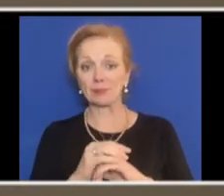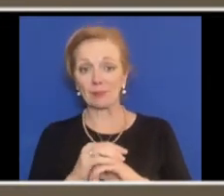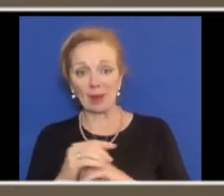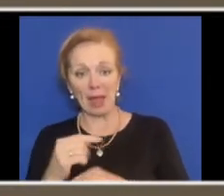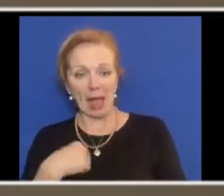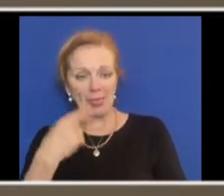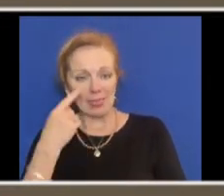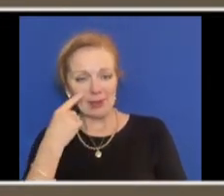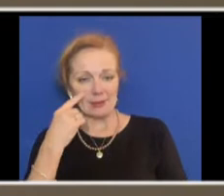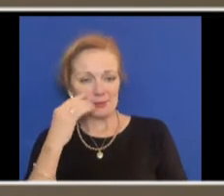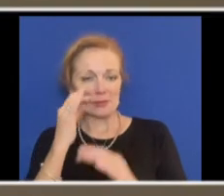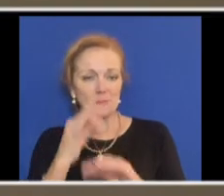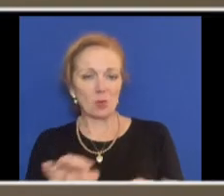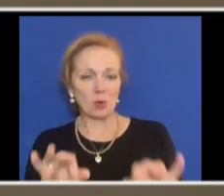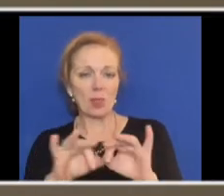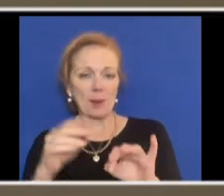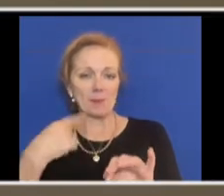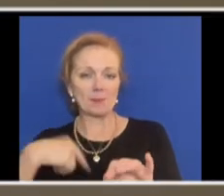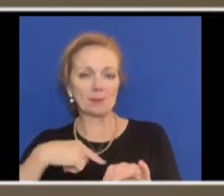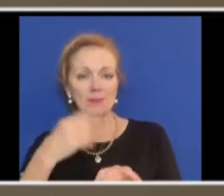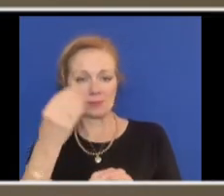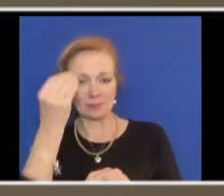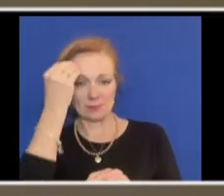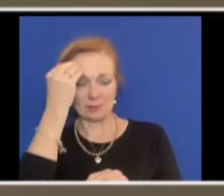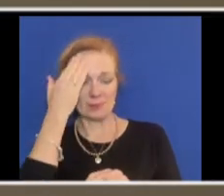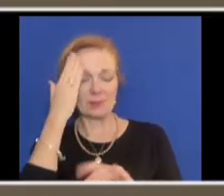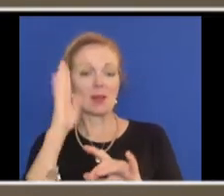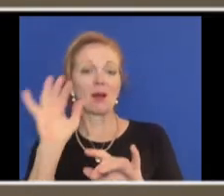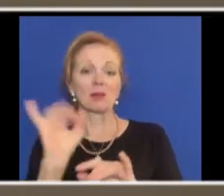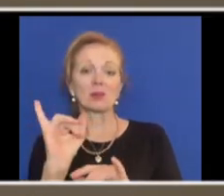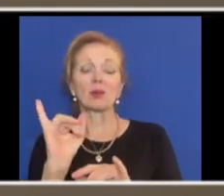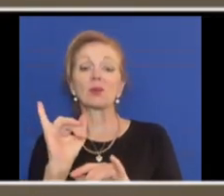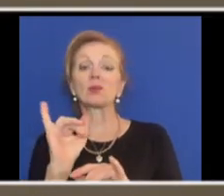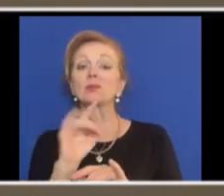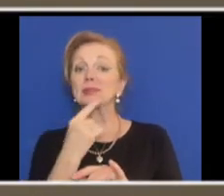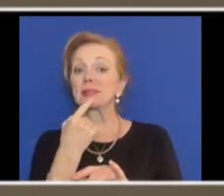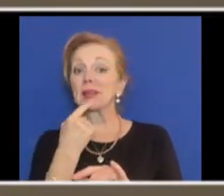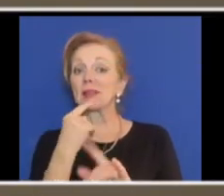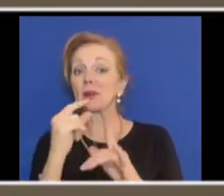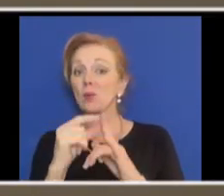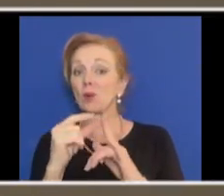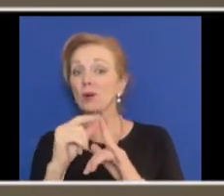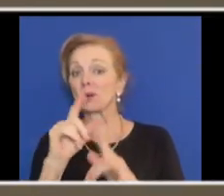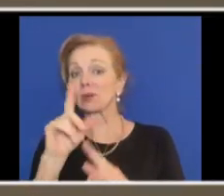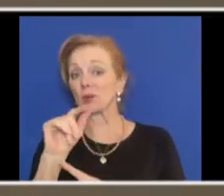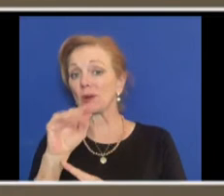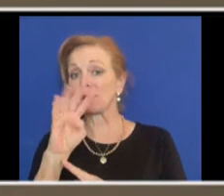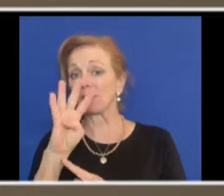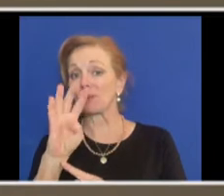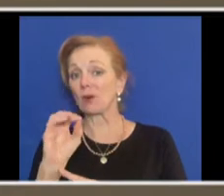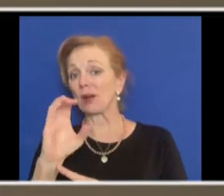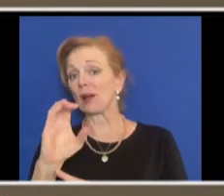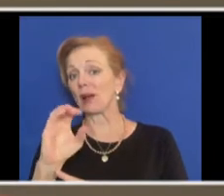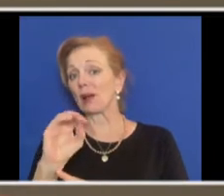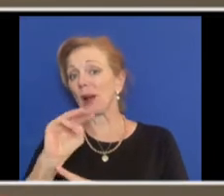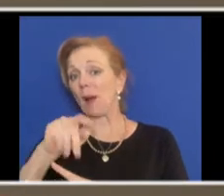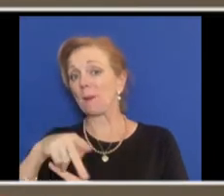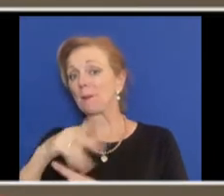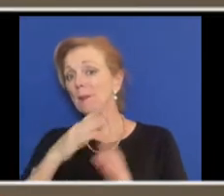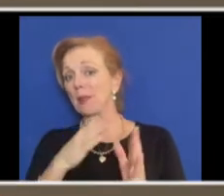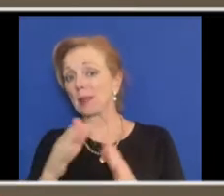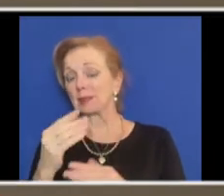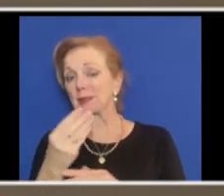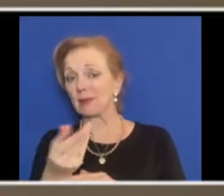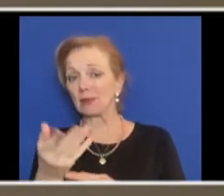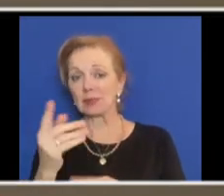think that's an important note for us to make as well and then you mentioned the word 2040 comp plan several times and